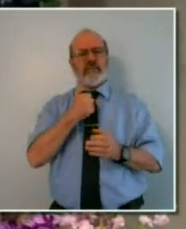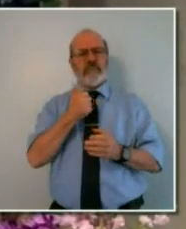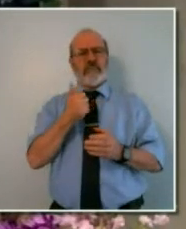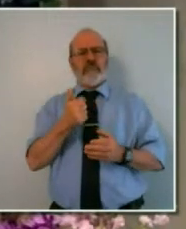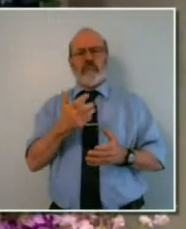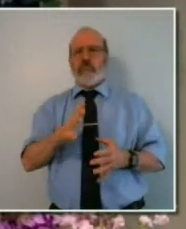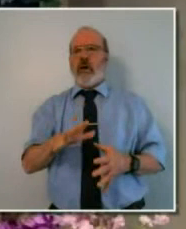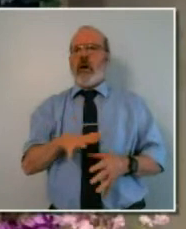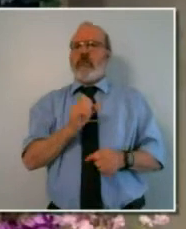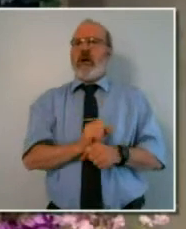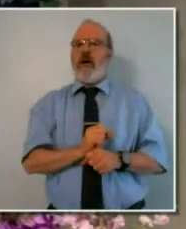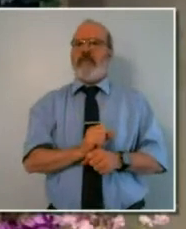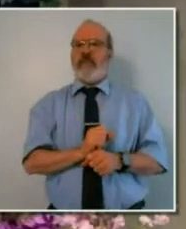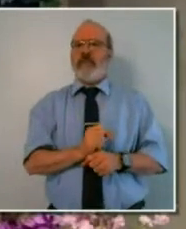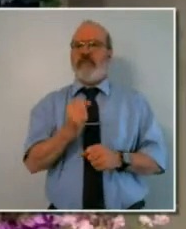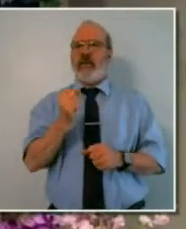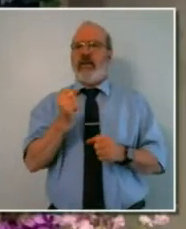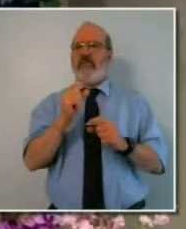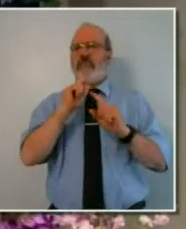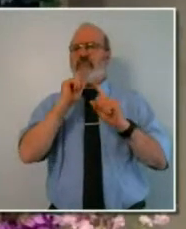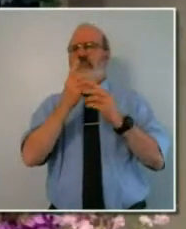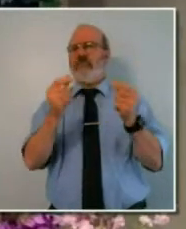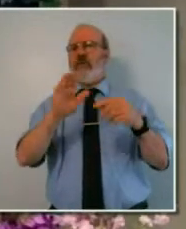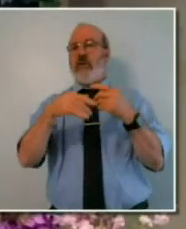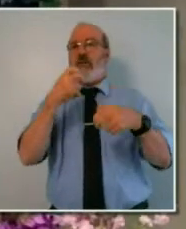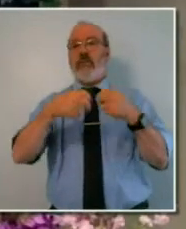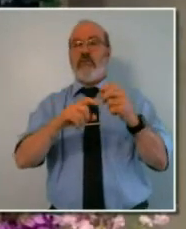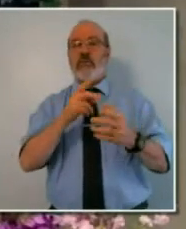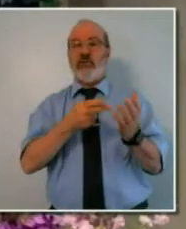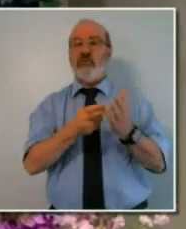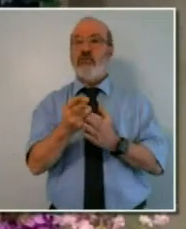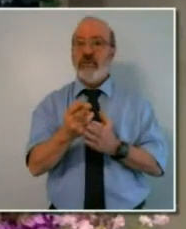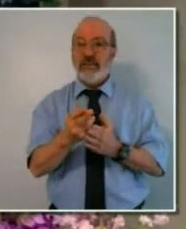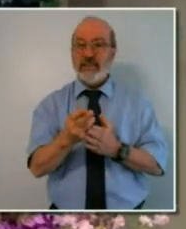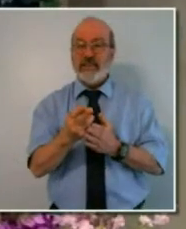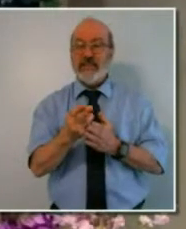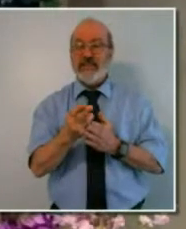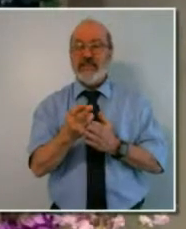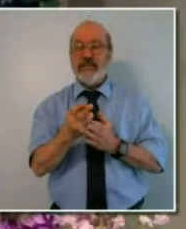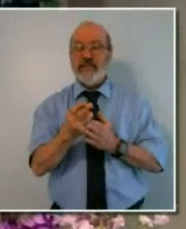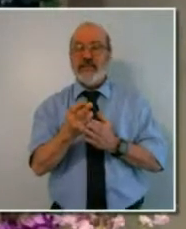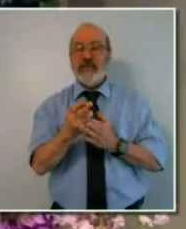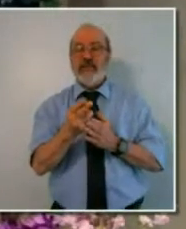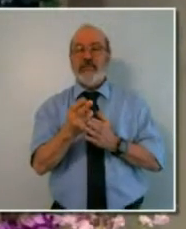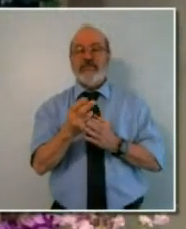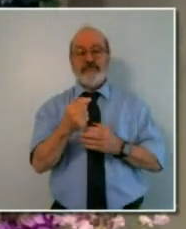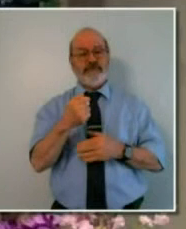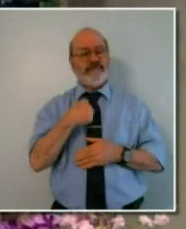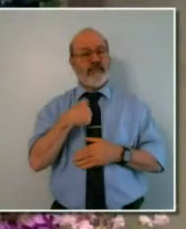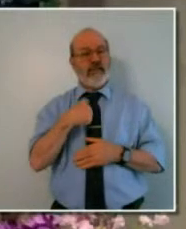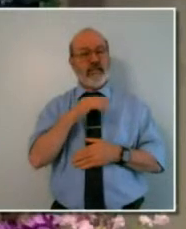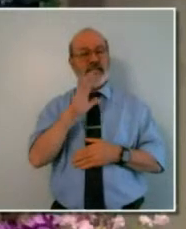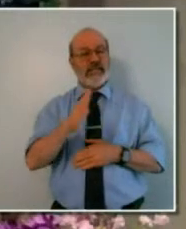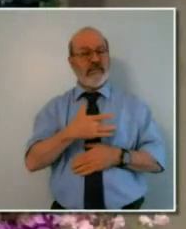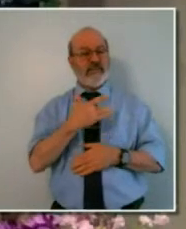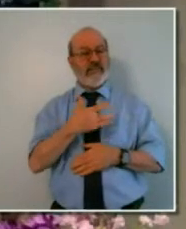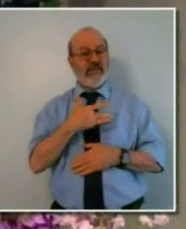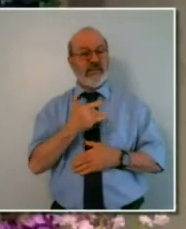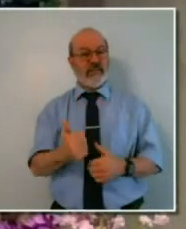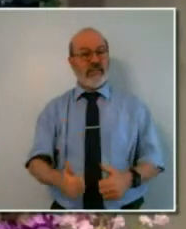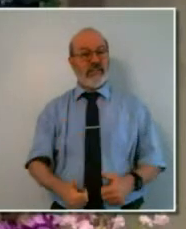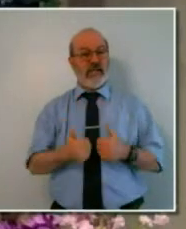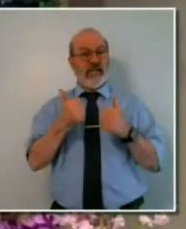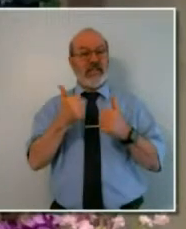problem solvers. The truth of the matter is this. I never felt I could live up to